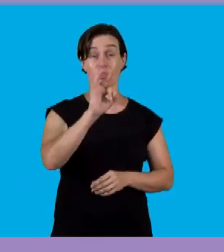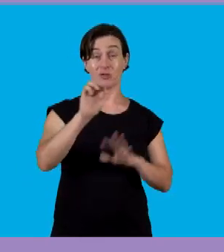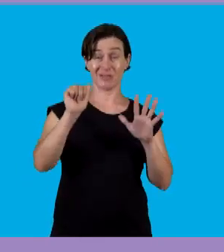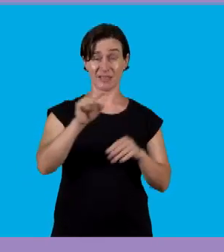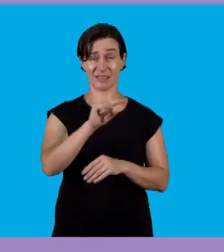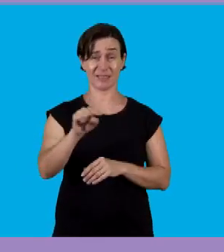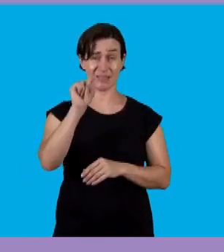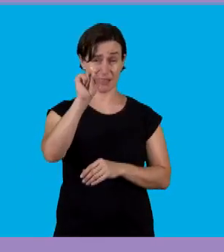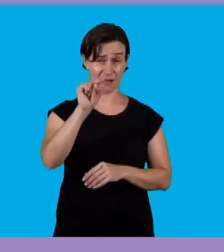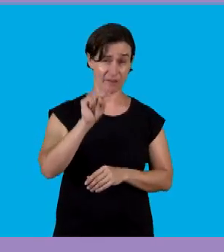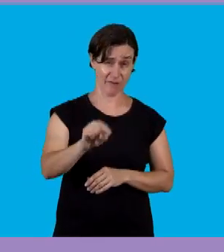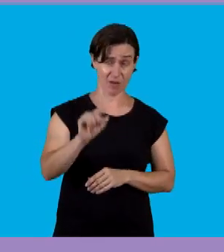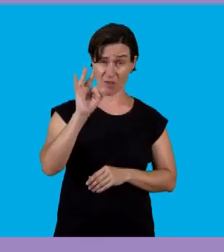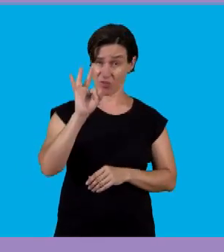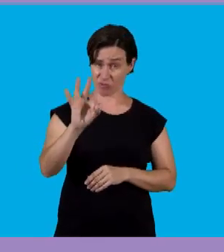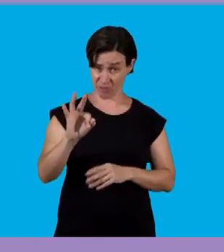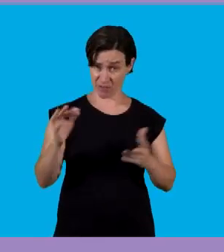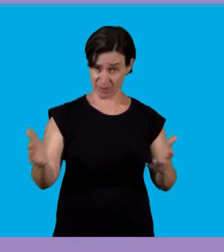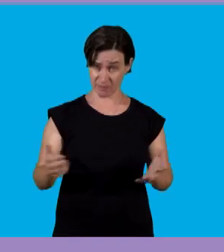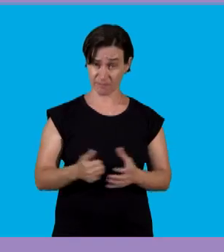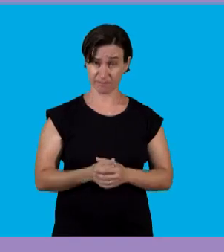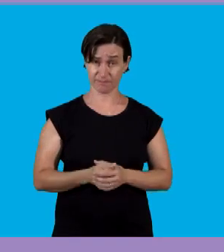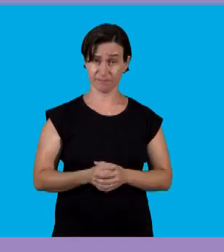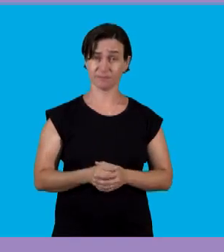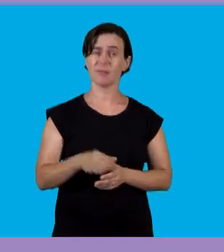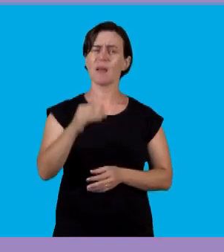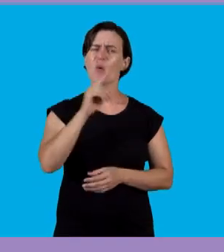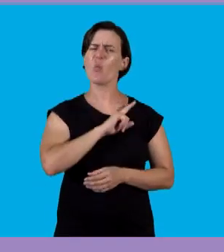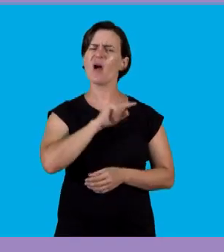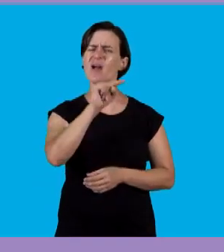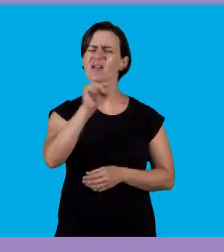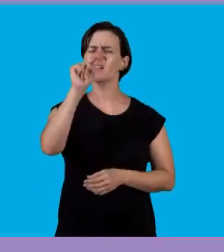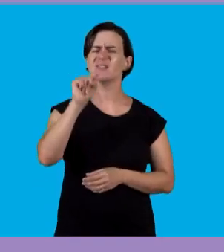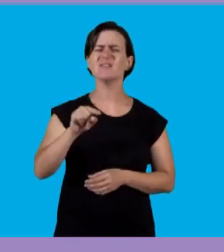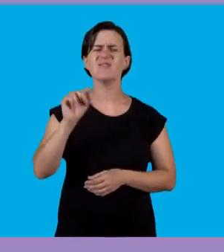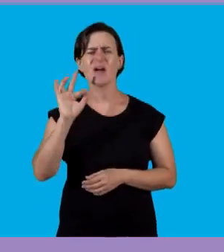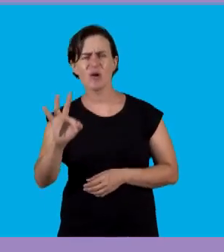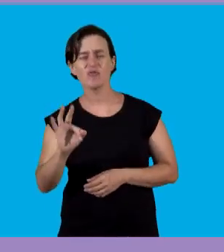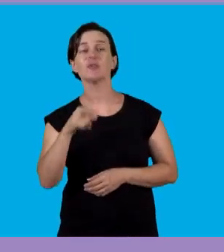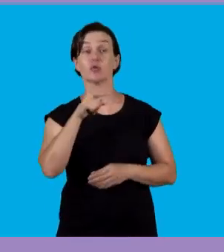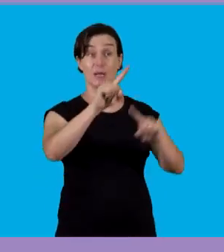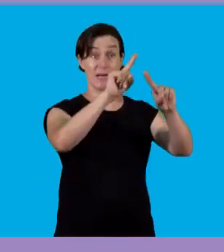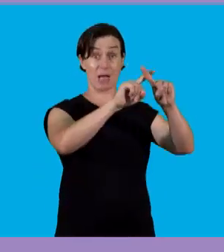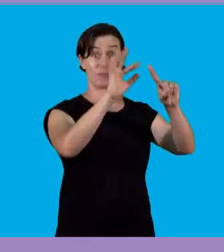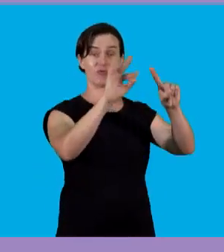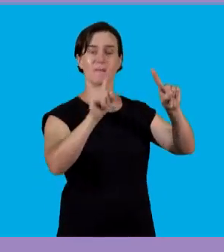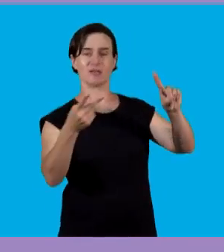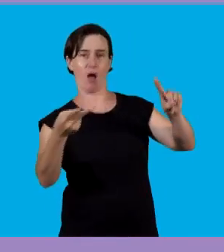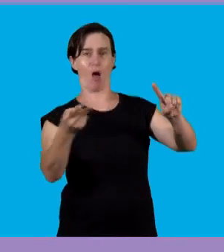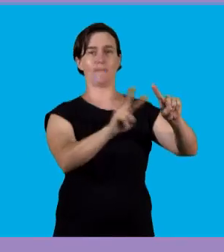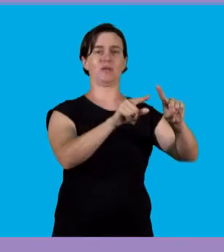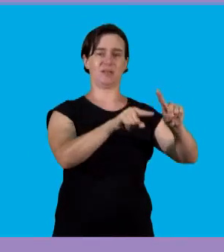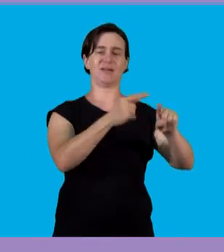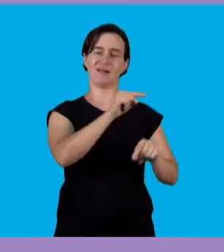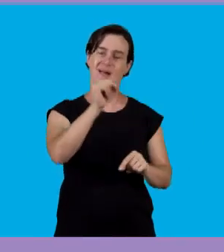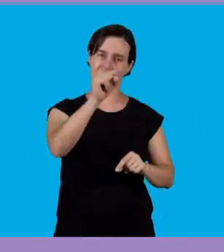we are going to divide by 3. Remember, we are dividing by 3 because that is the multiplicative inverse of a 3. So